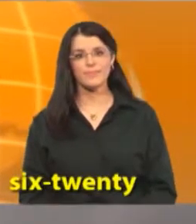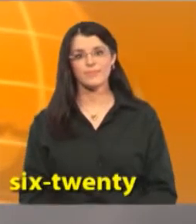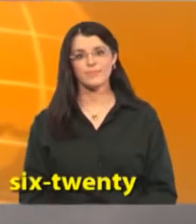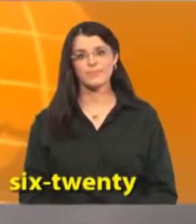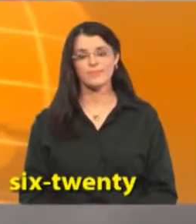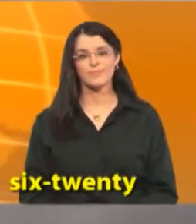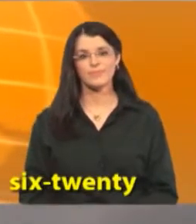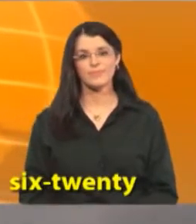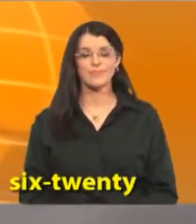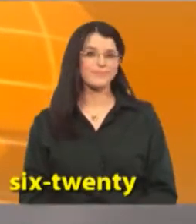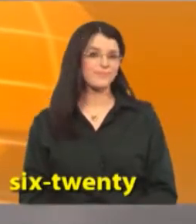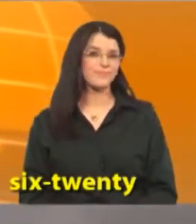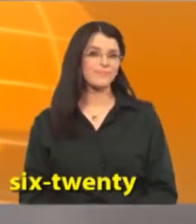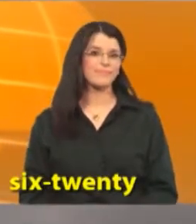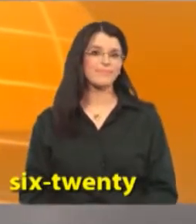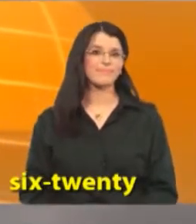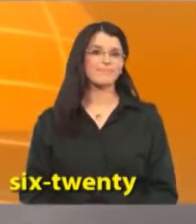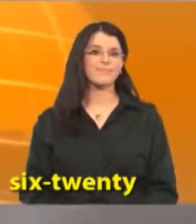6 heures 20.